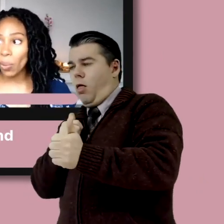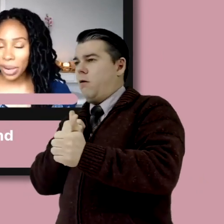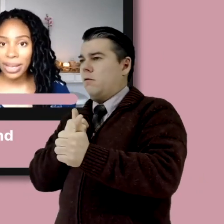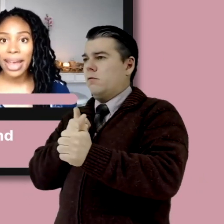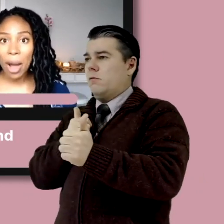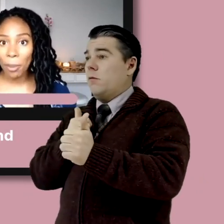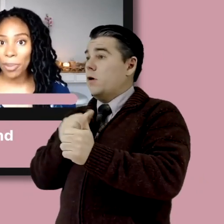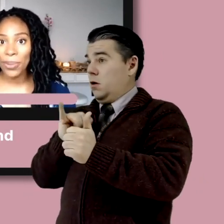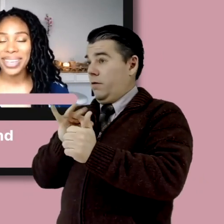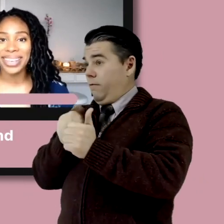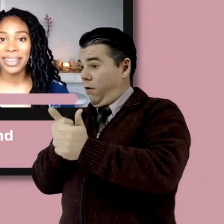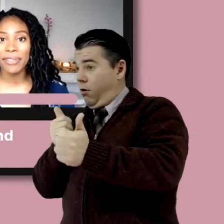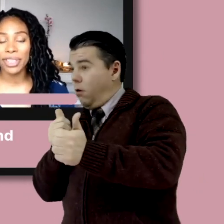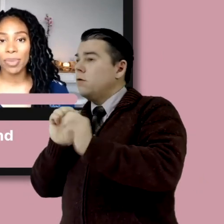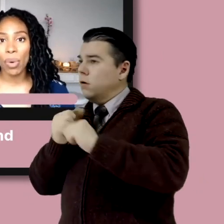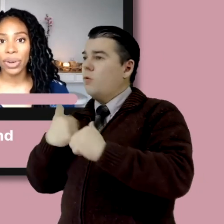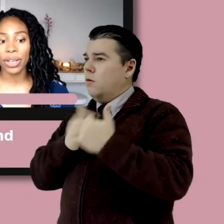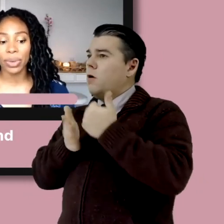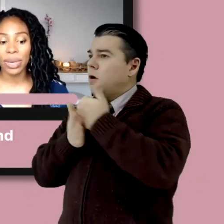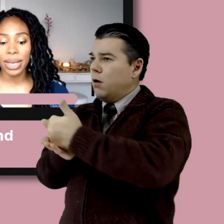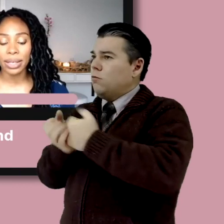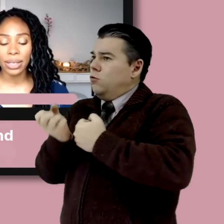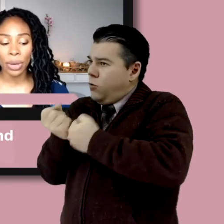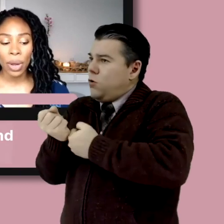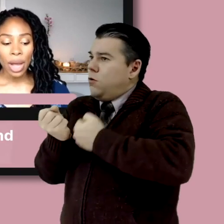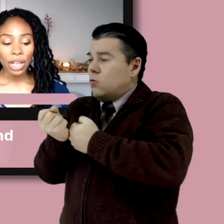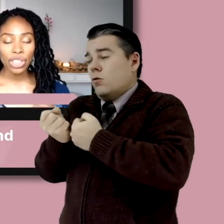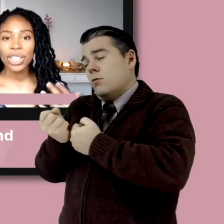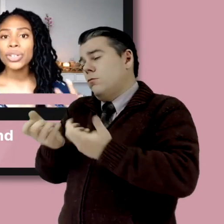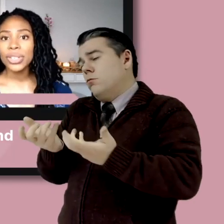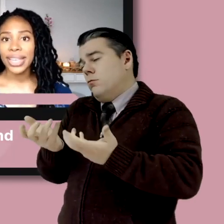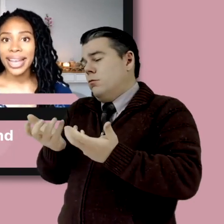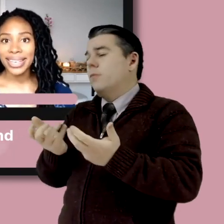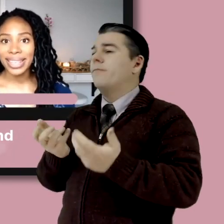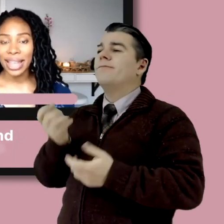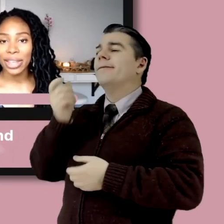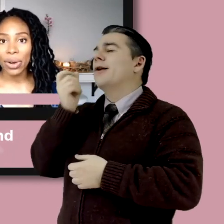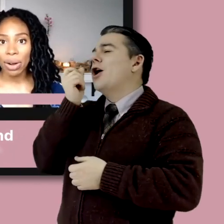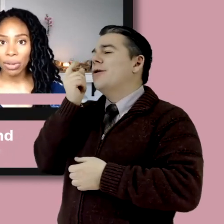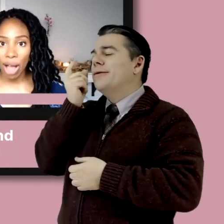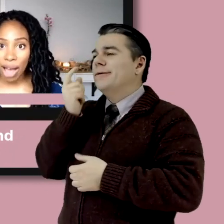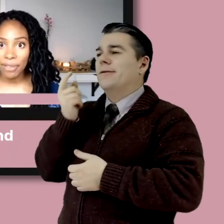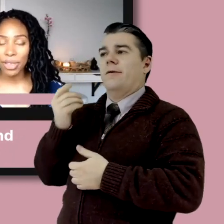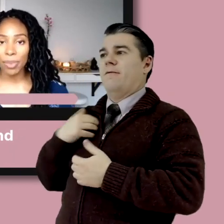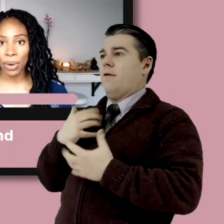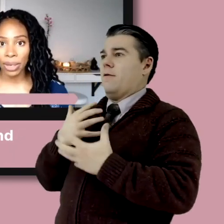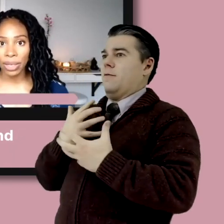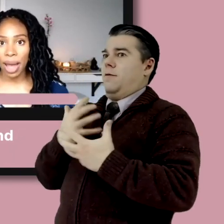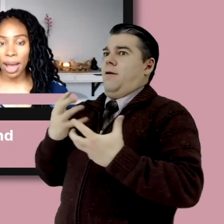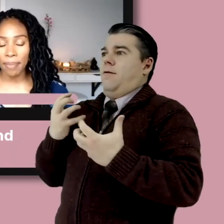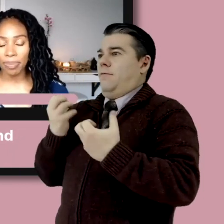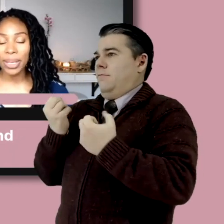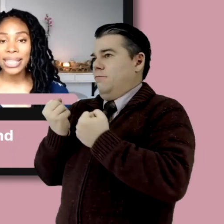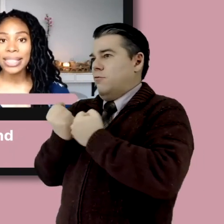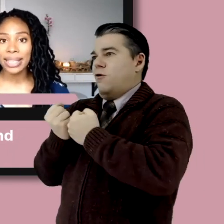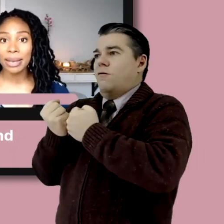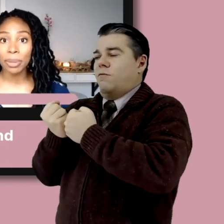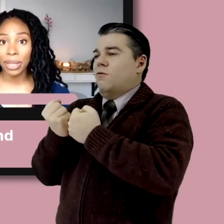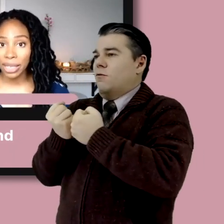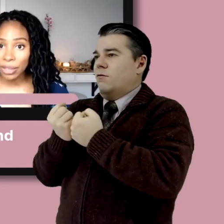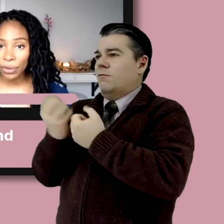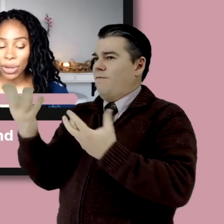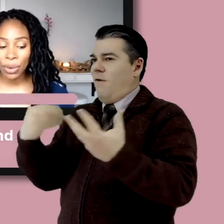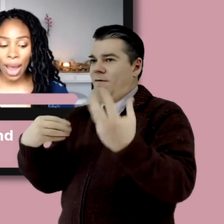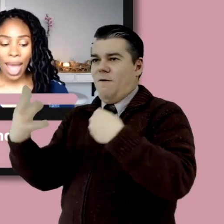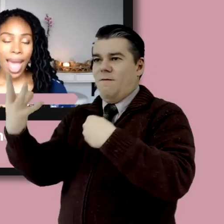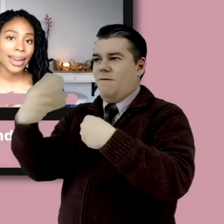like we can help, we can give the support that you need. And so just understanding that there are a lot of support pieces in